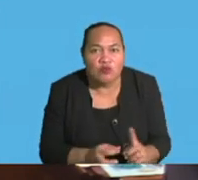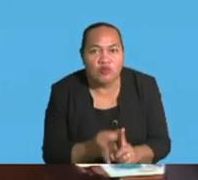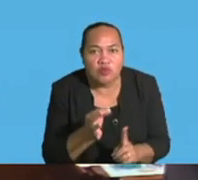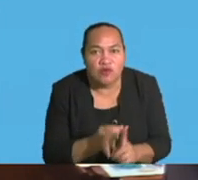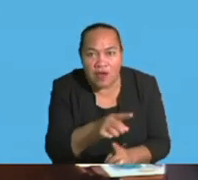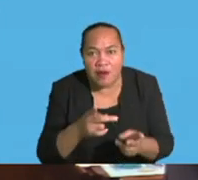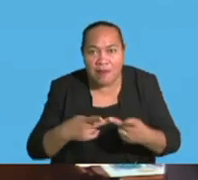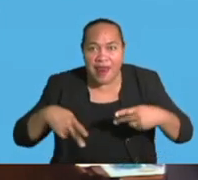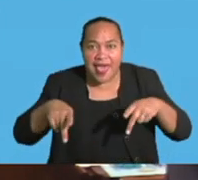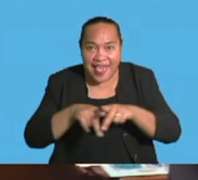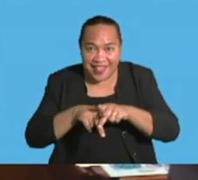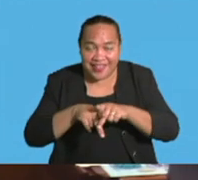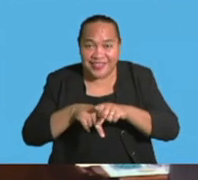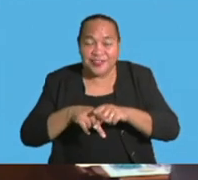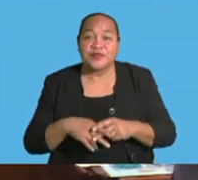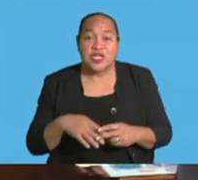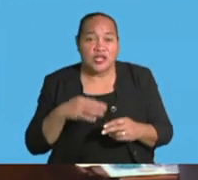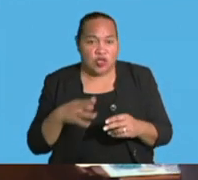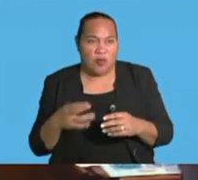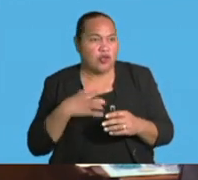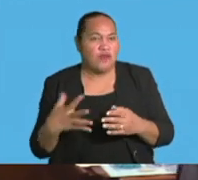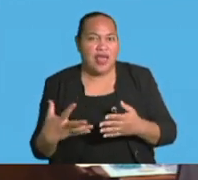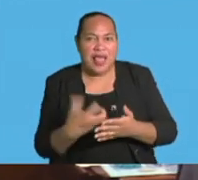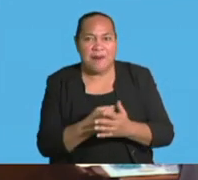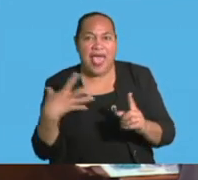and mitigating the impact of climate change.